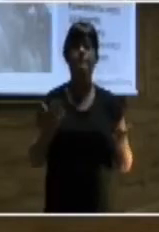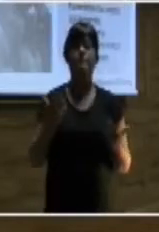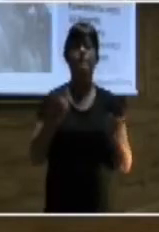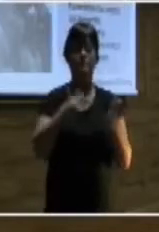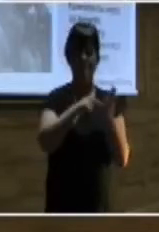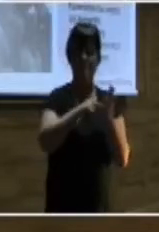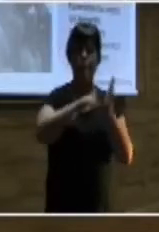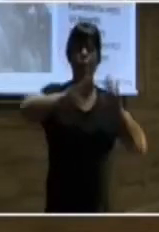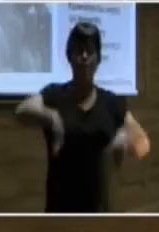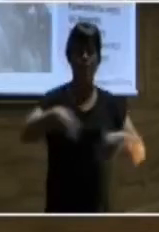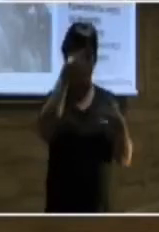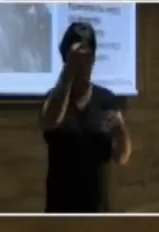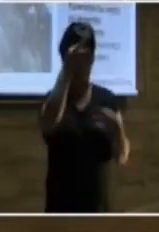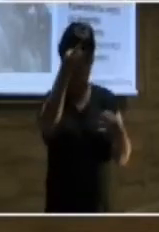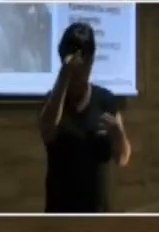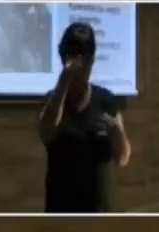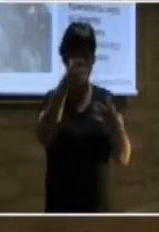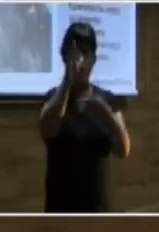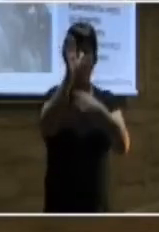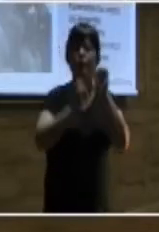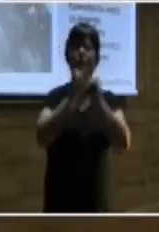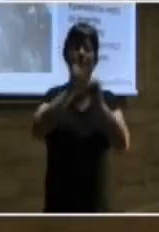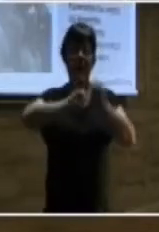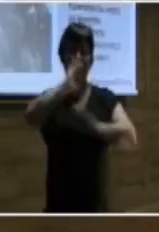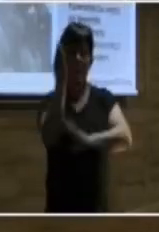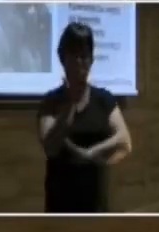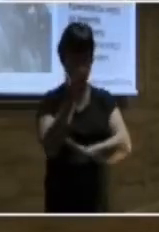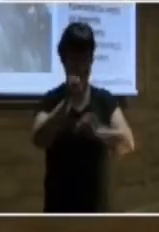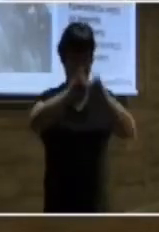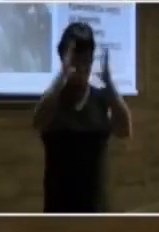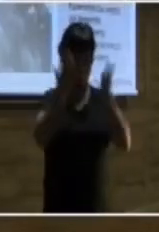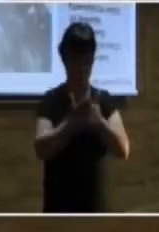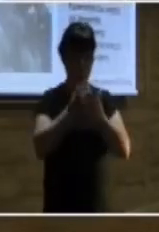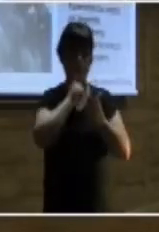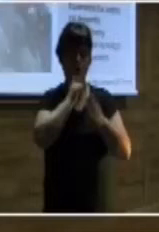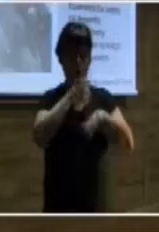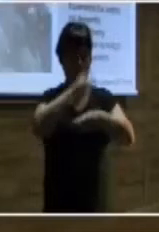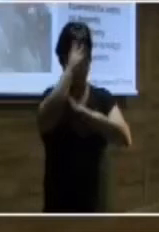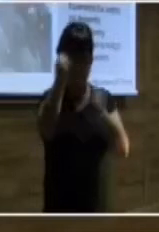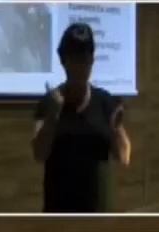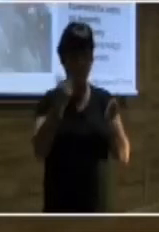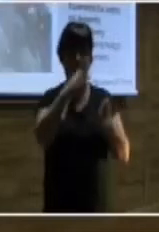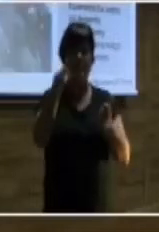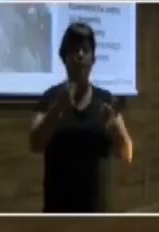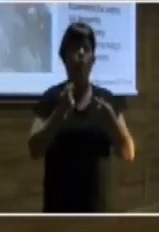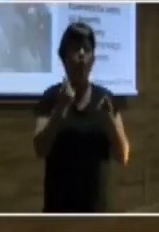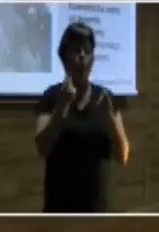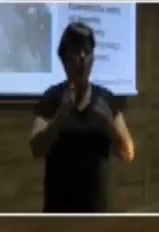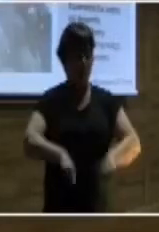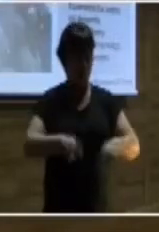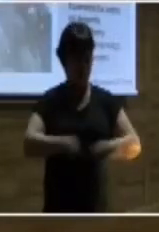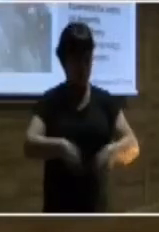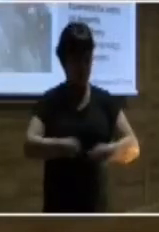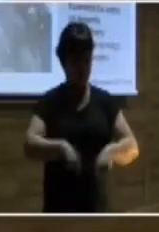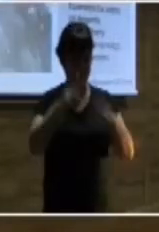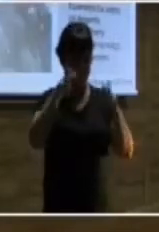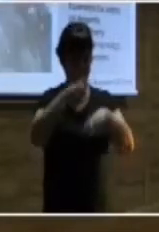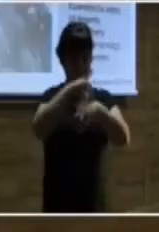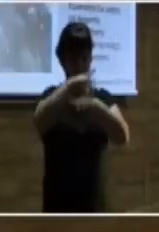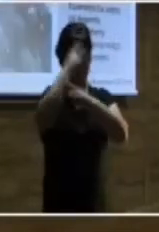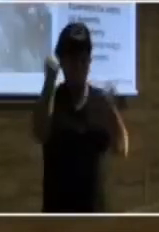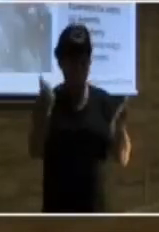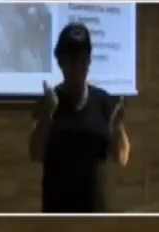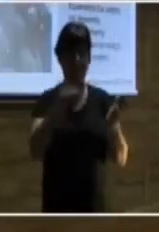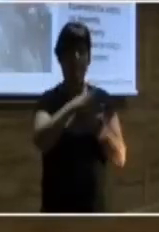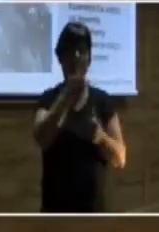at country level, and they are available if you request that from us. The link to the report, as